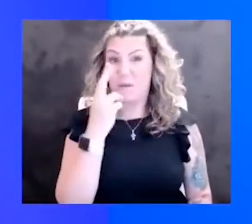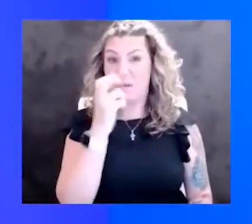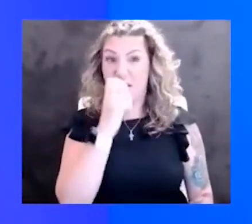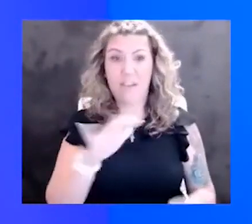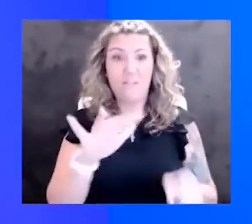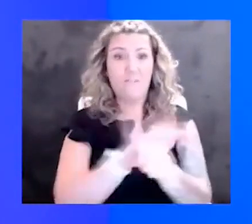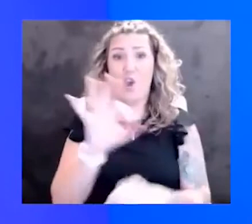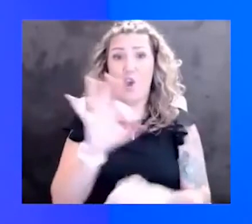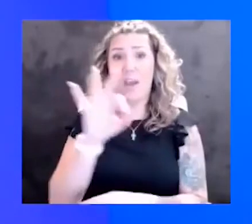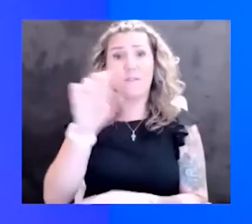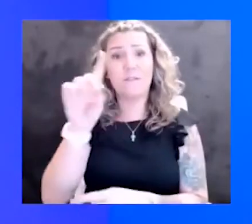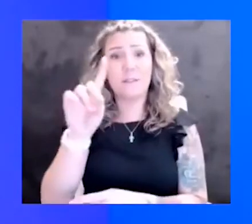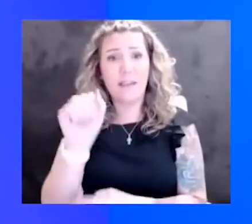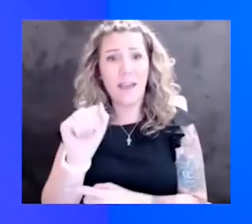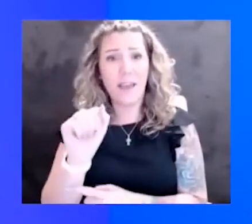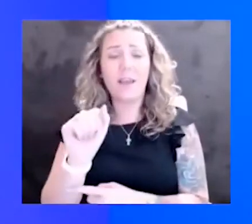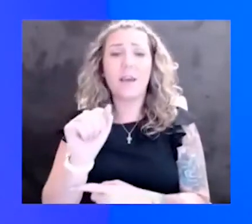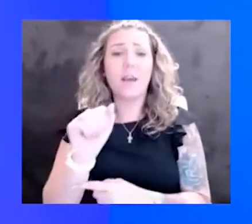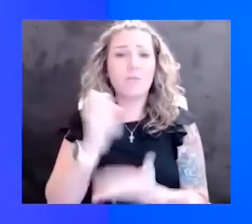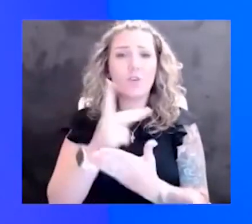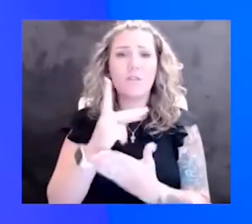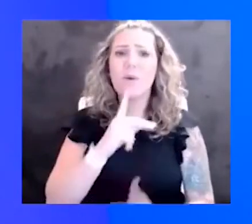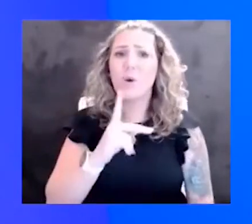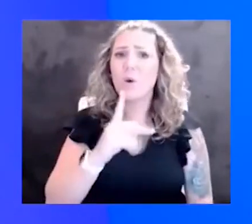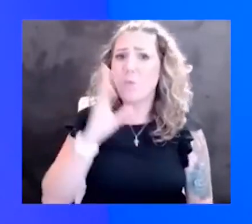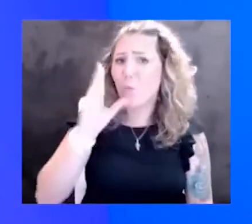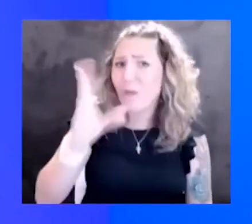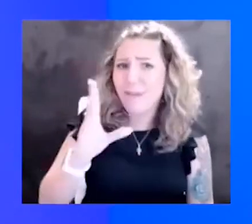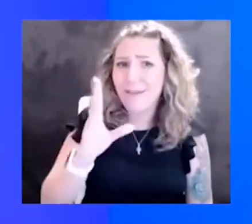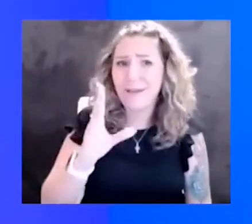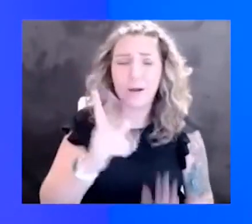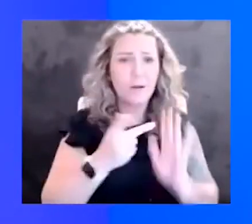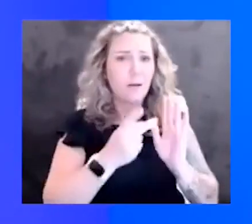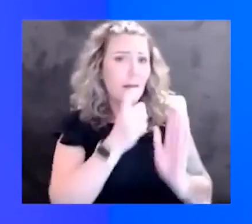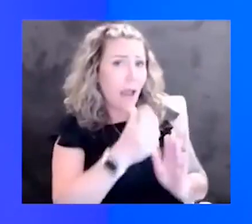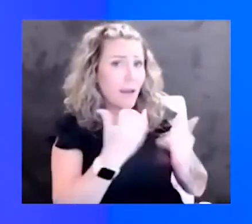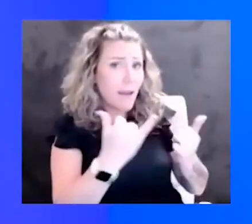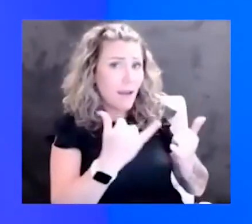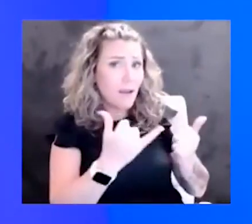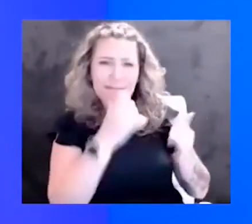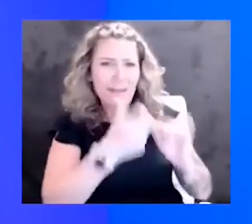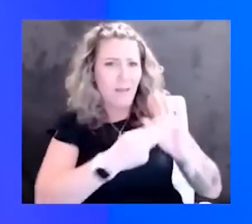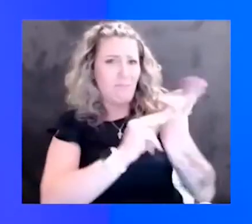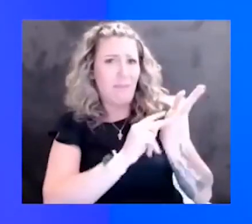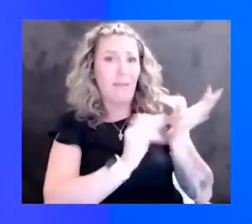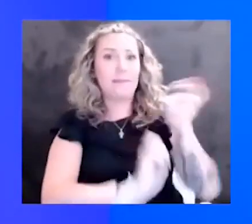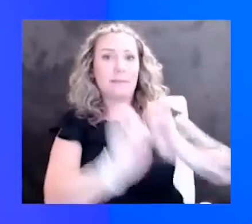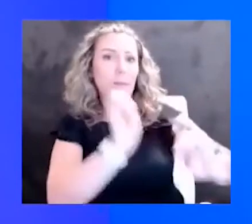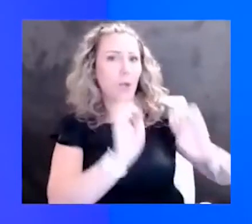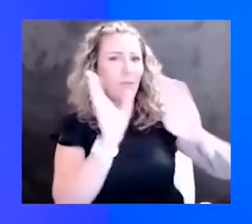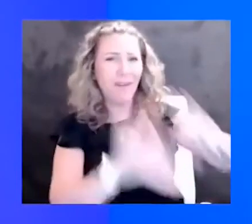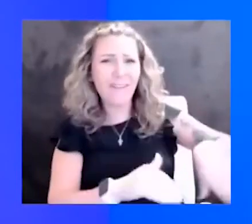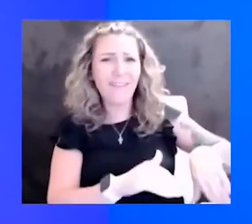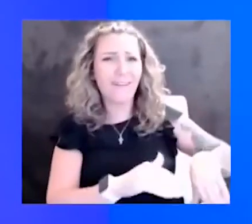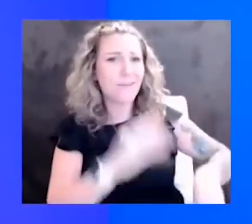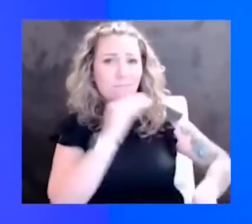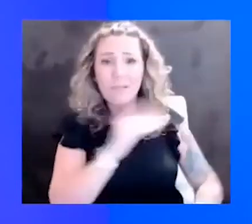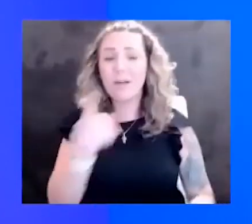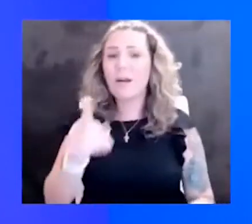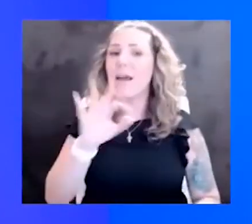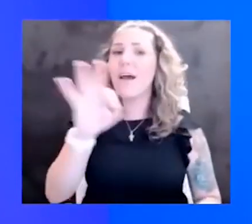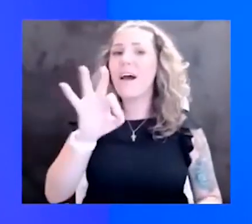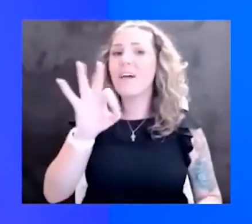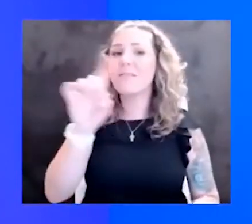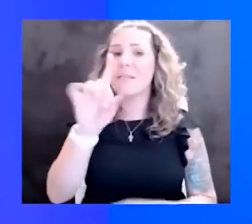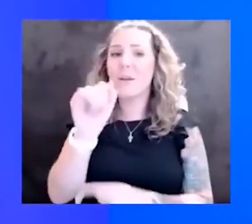The fact that they don't doesn't necessarily mean it's experimental. I think that's conjures up something that's maybe not intended, but